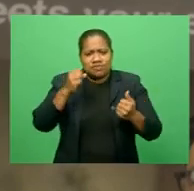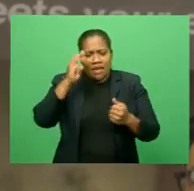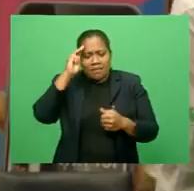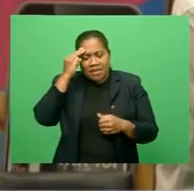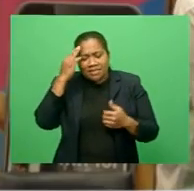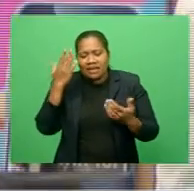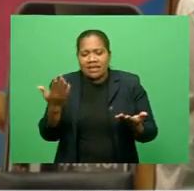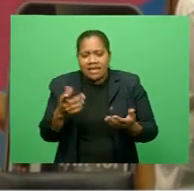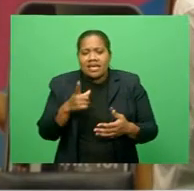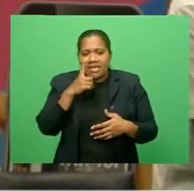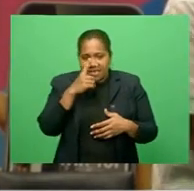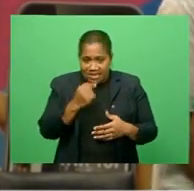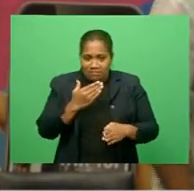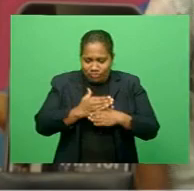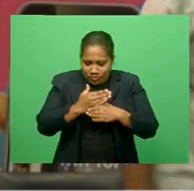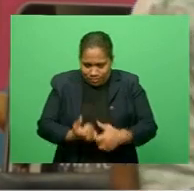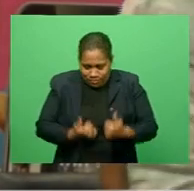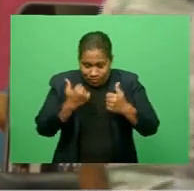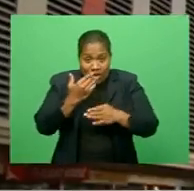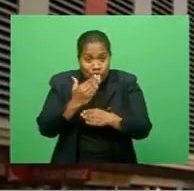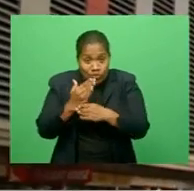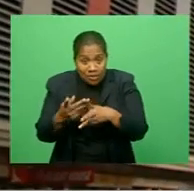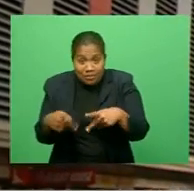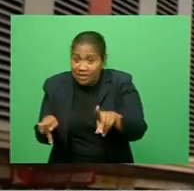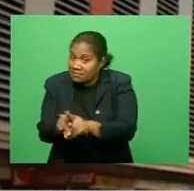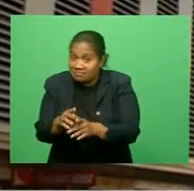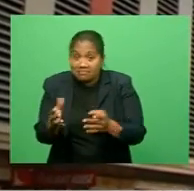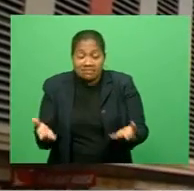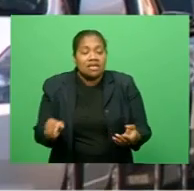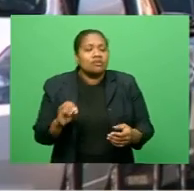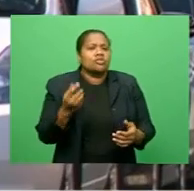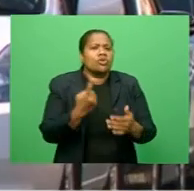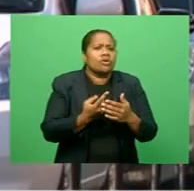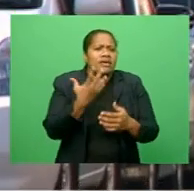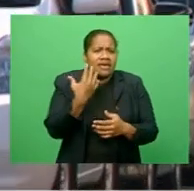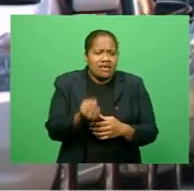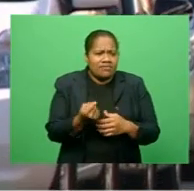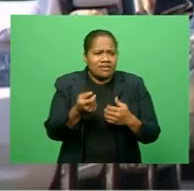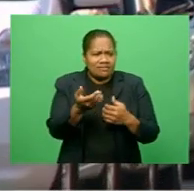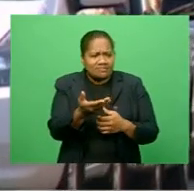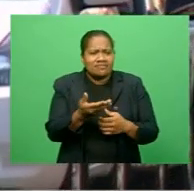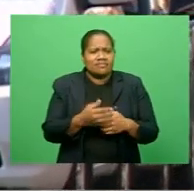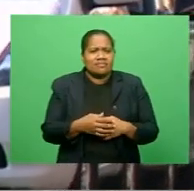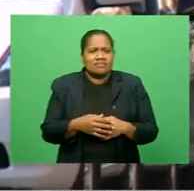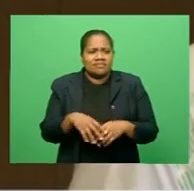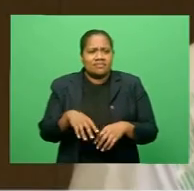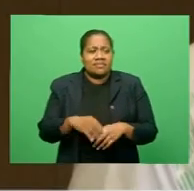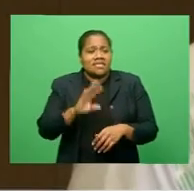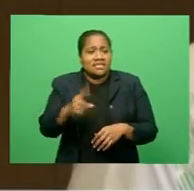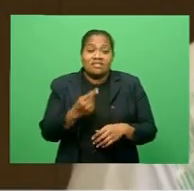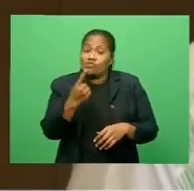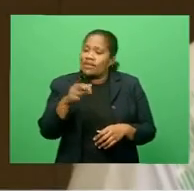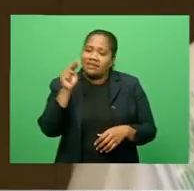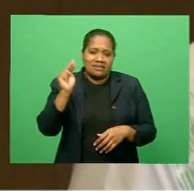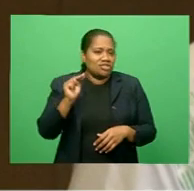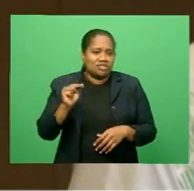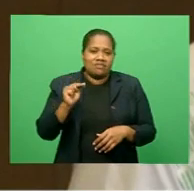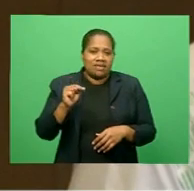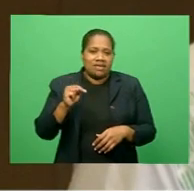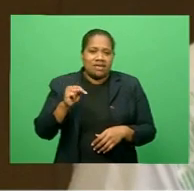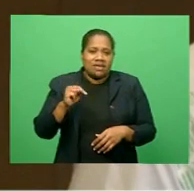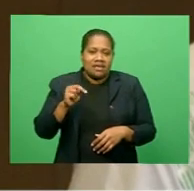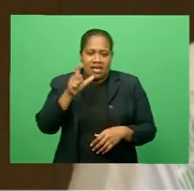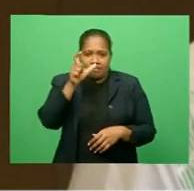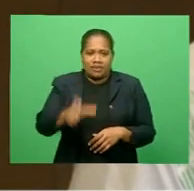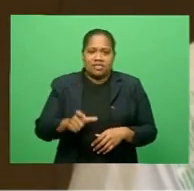productive at work. Nadola says human resources practitioners play an important role in this. Someone needs to be the champion of this. And if you believe